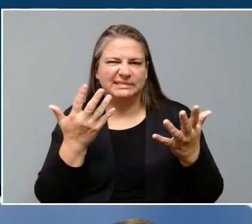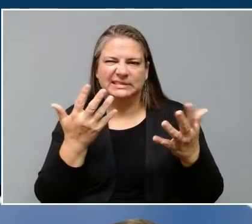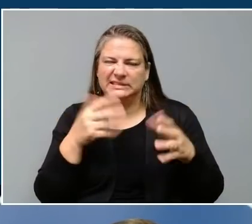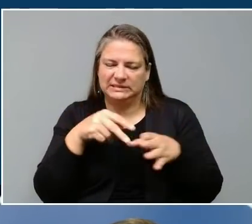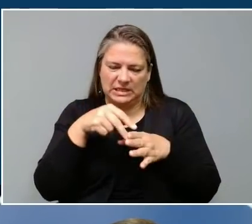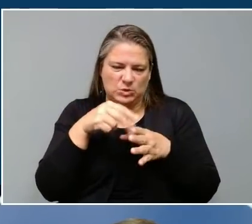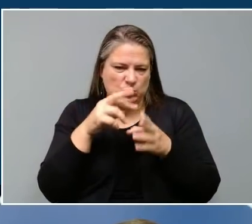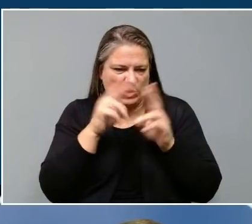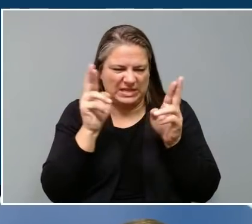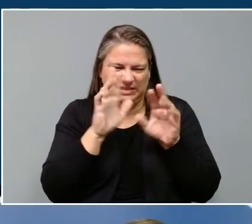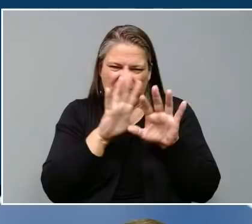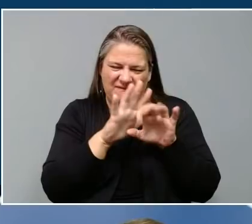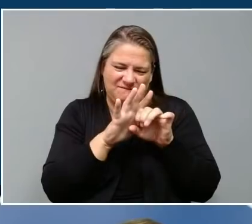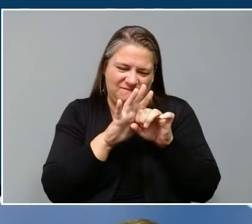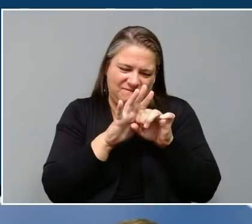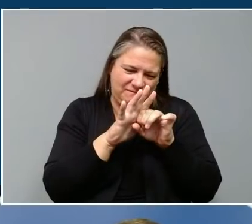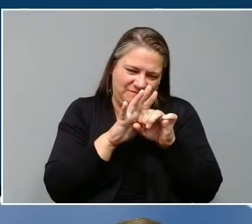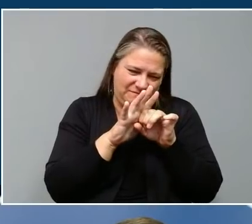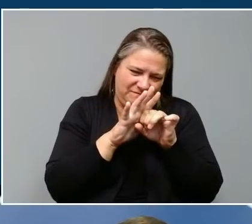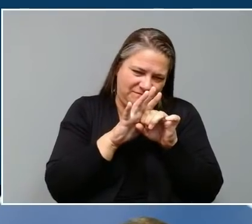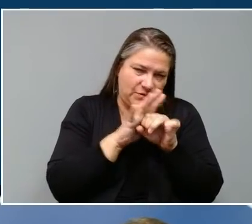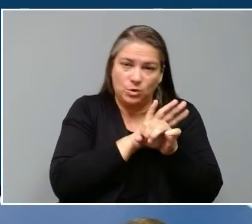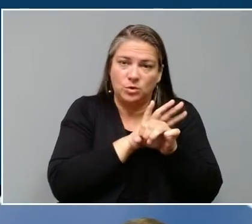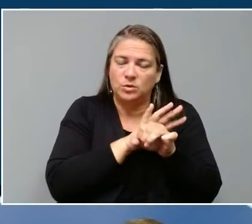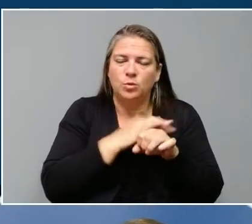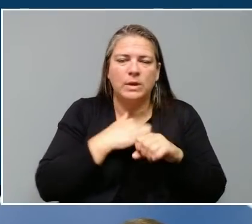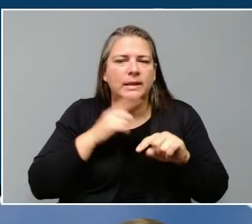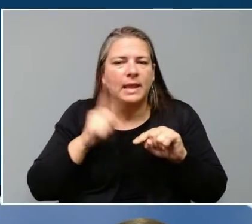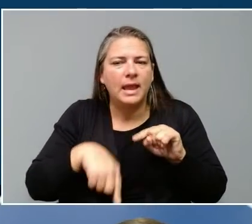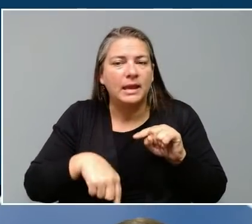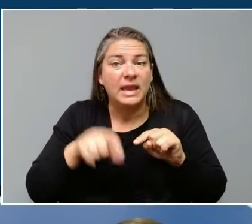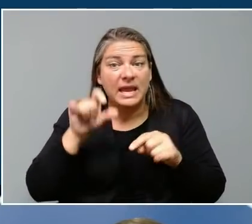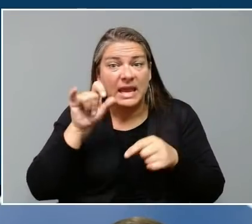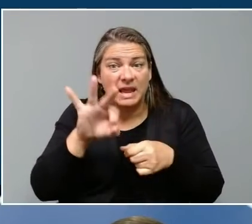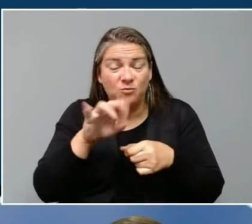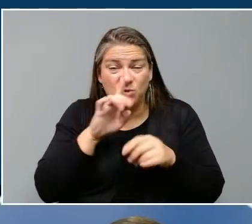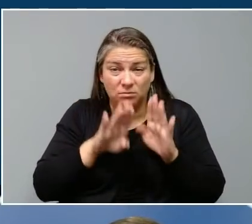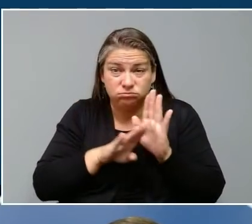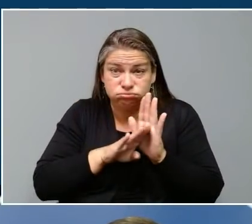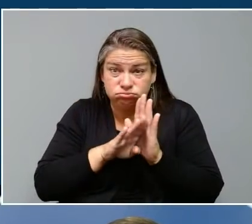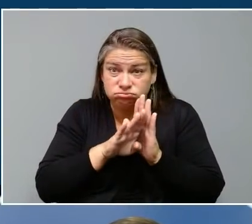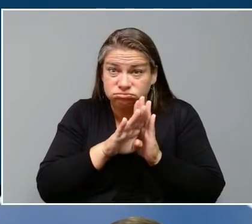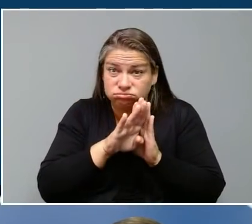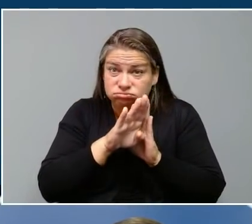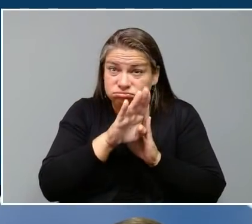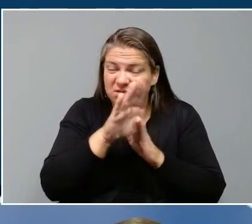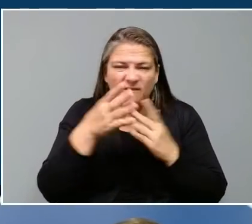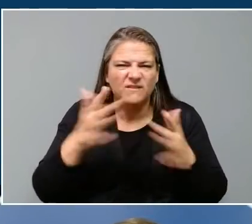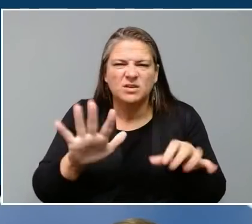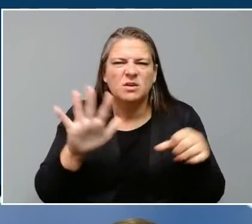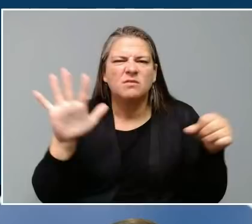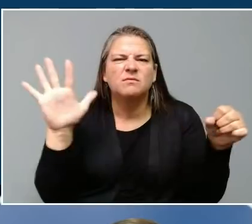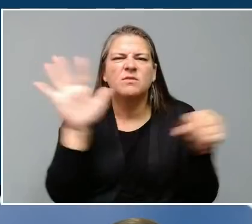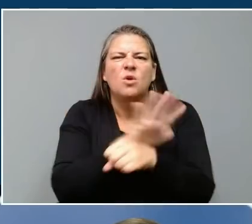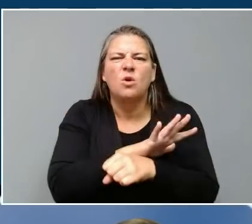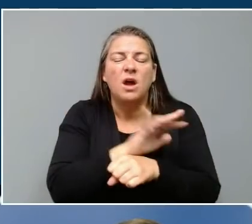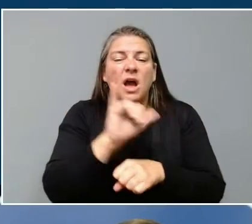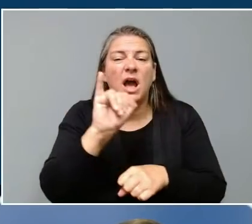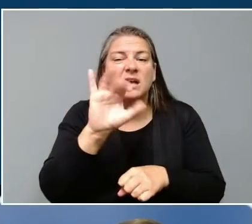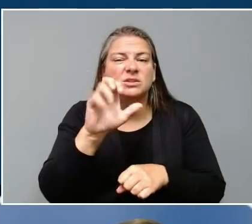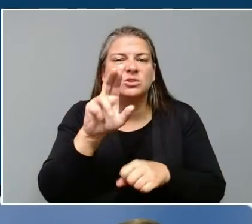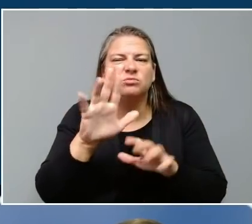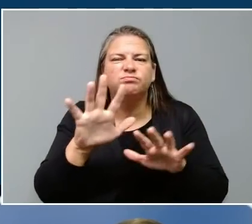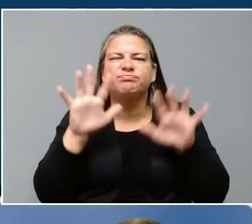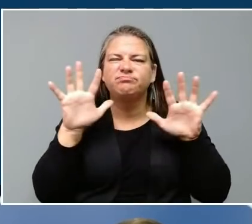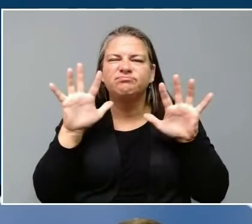continue. If we have this type of exponential growth, we're out of everything. That's staffable beds, that's staffable ICU beds. We